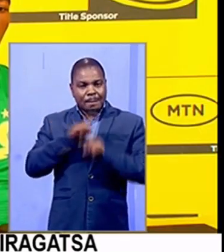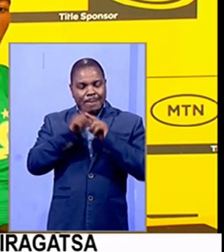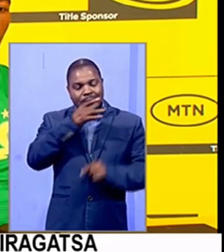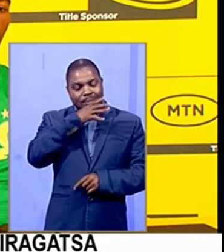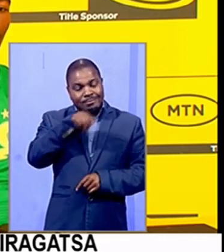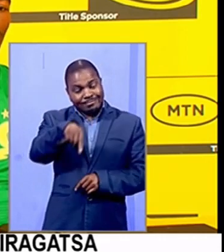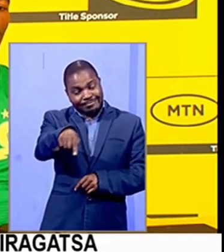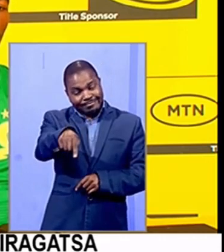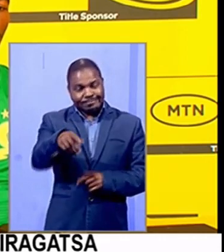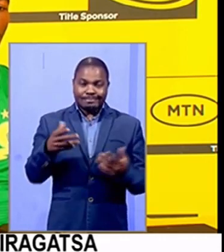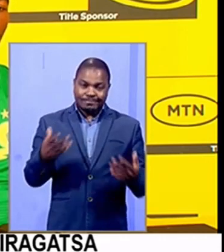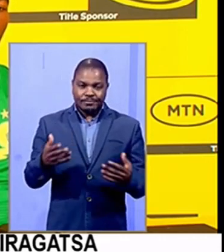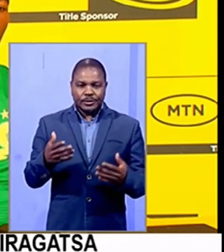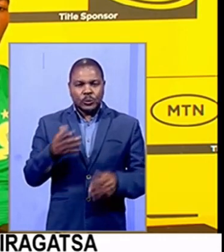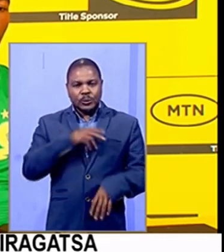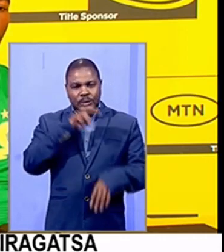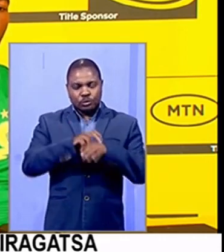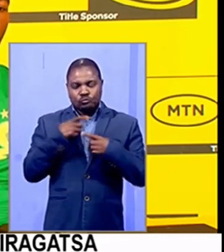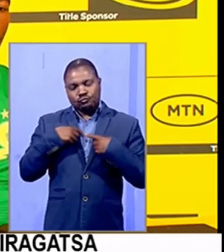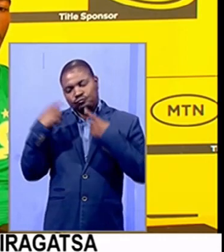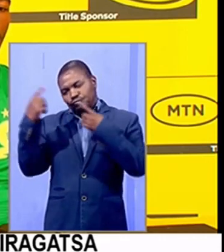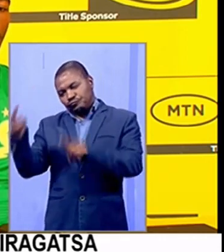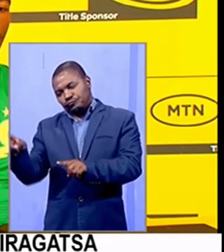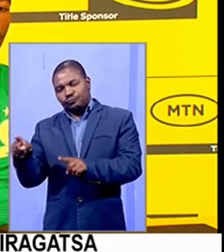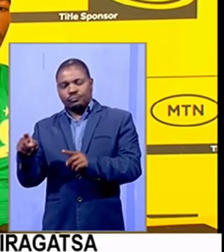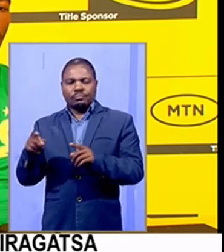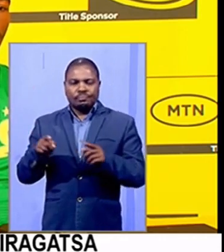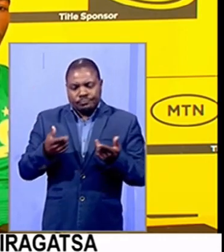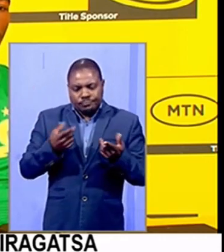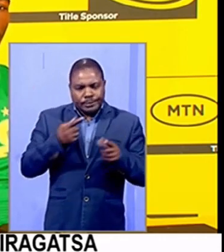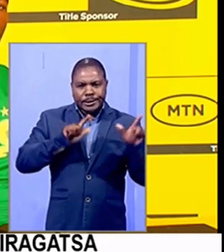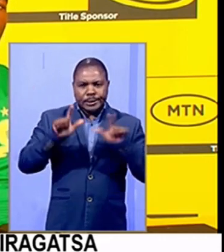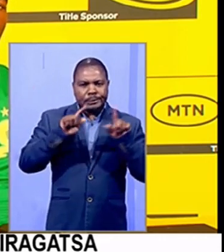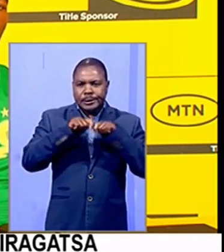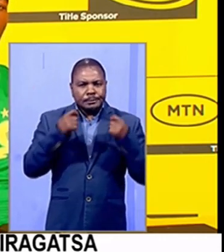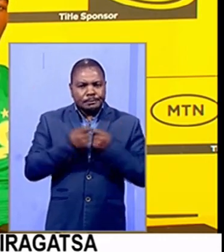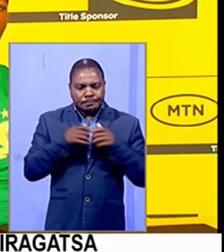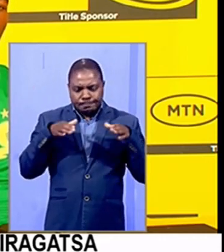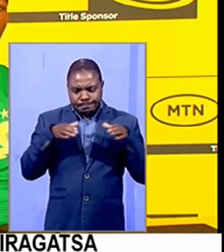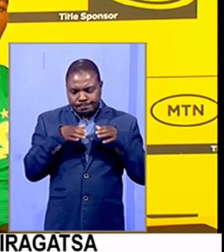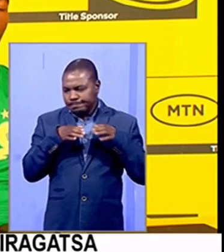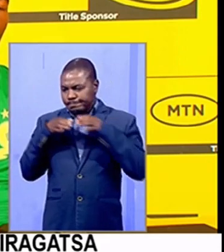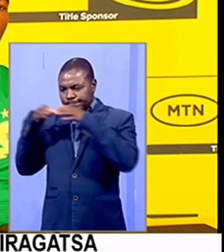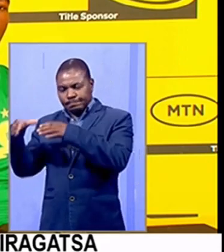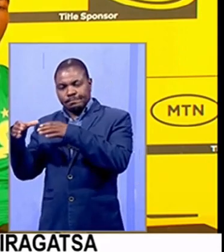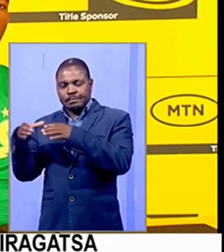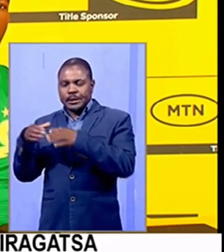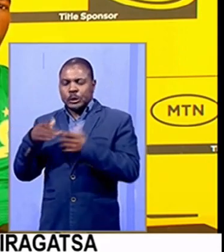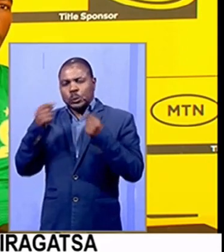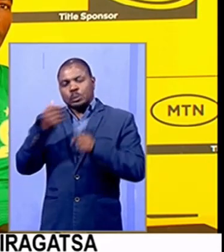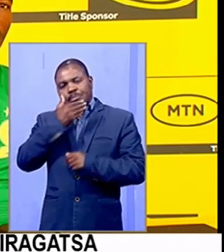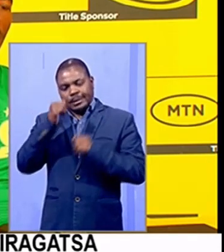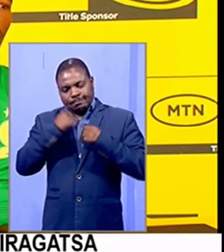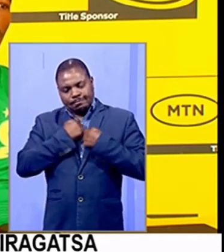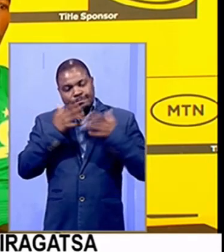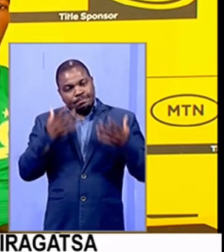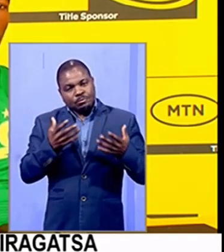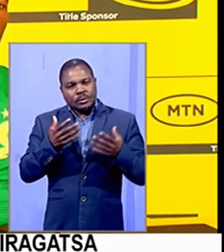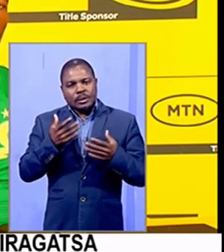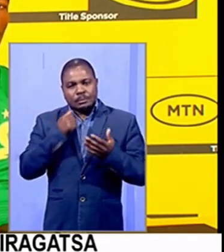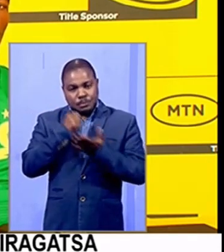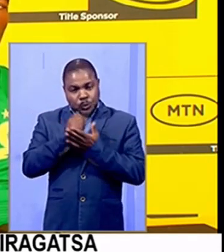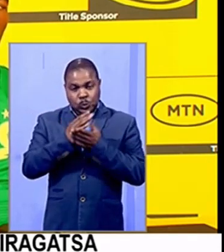Saturday, we just have to go there as Sundowns players, as a team, do our best and just make